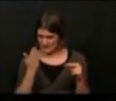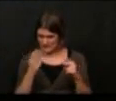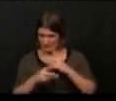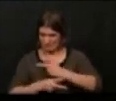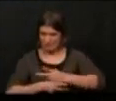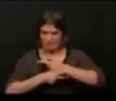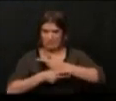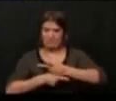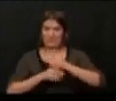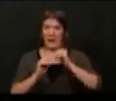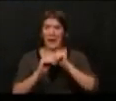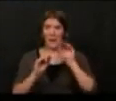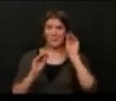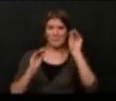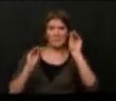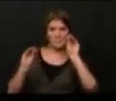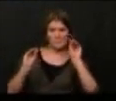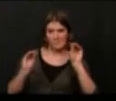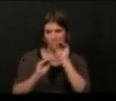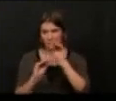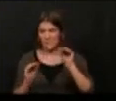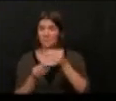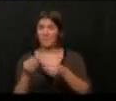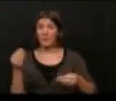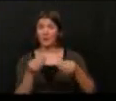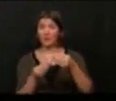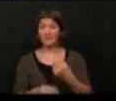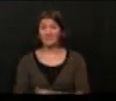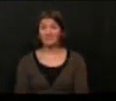do to figure this out.